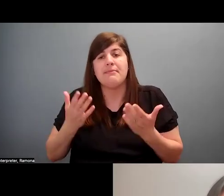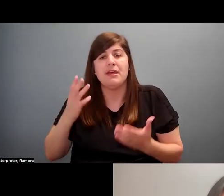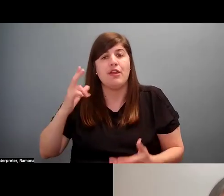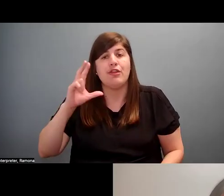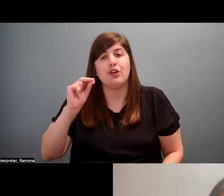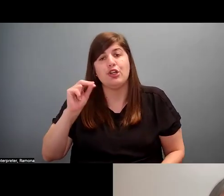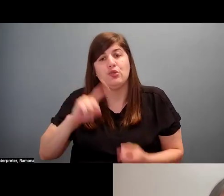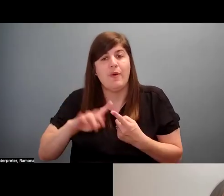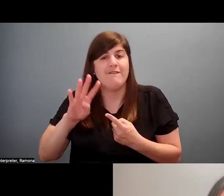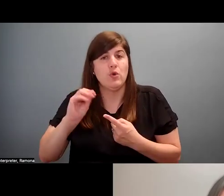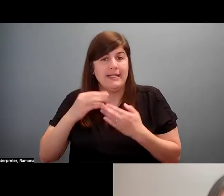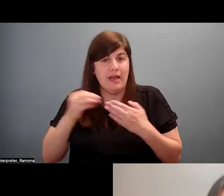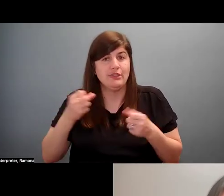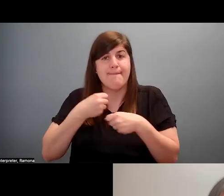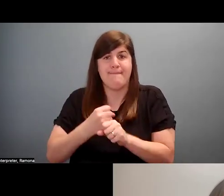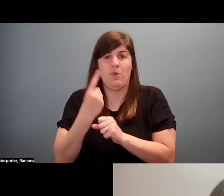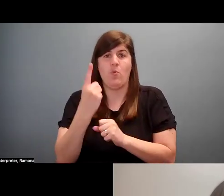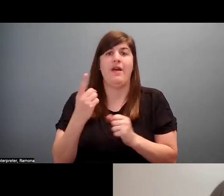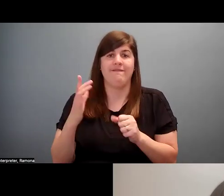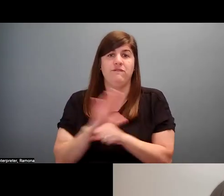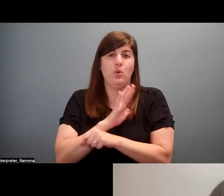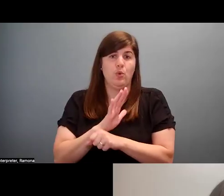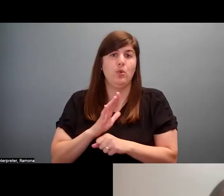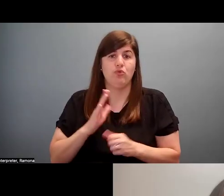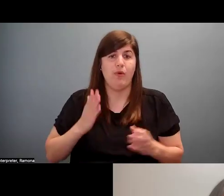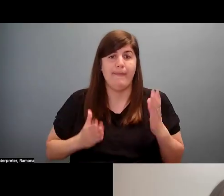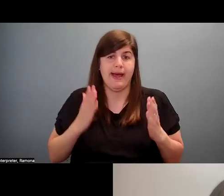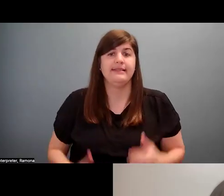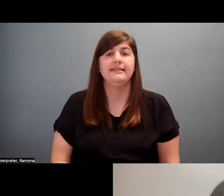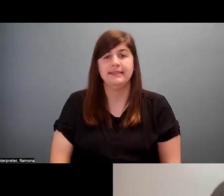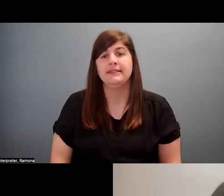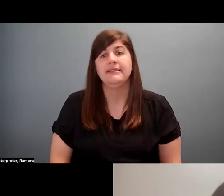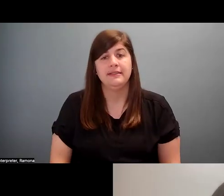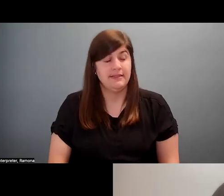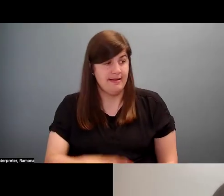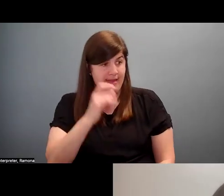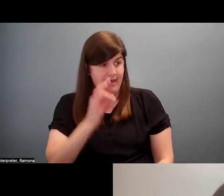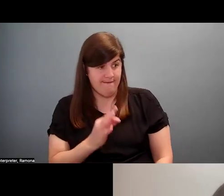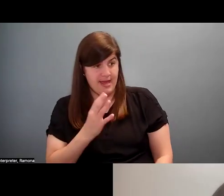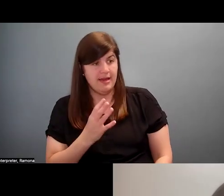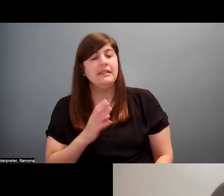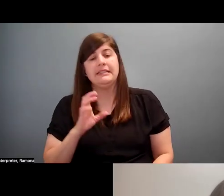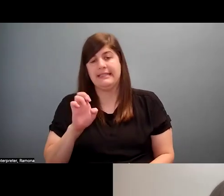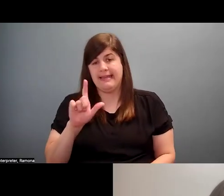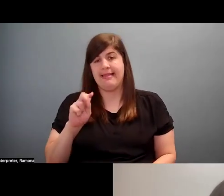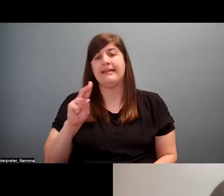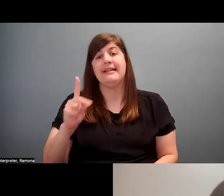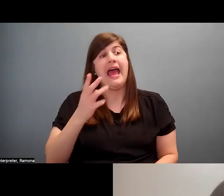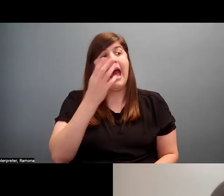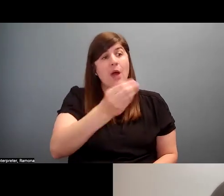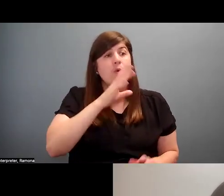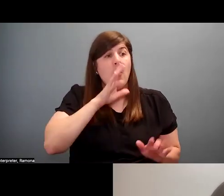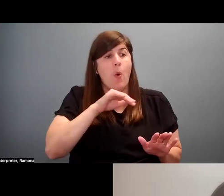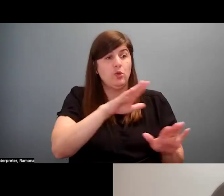to $40 to make a full one. Cool. Um, if they are out in the ocean, this is from Elon. If they're out in the ocean and they